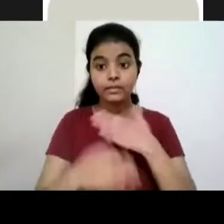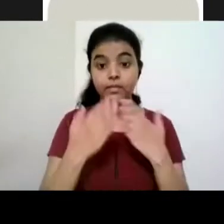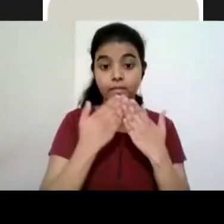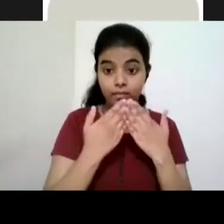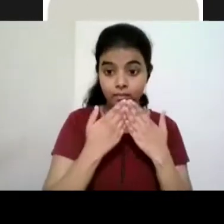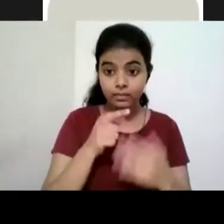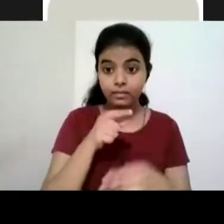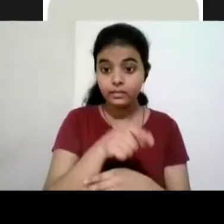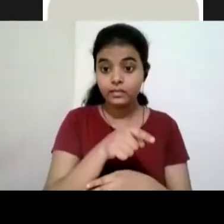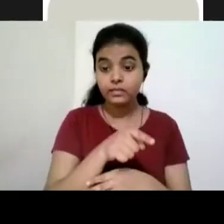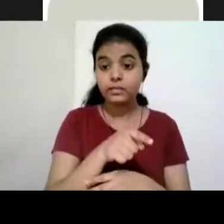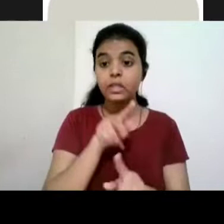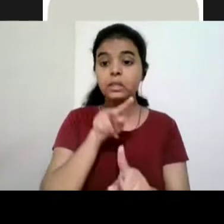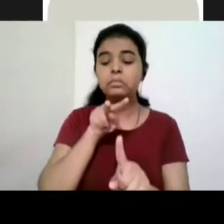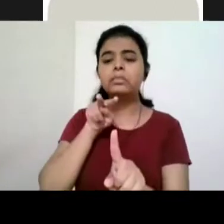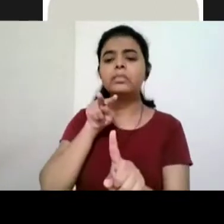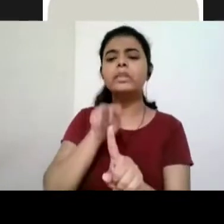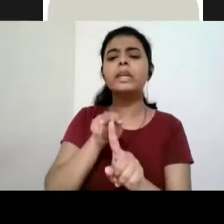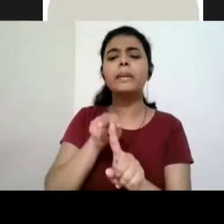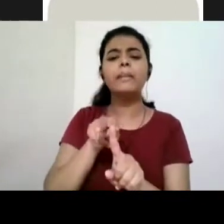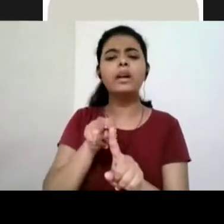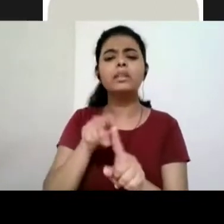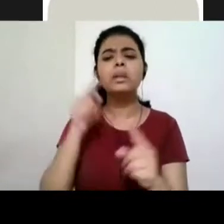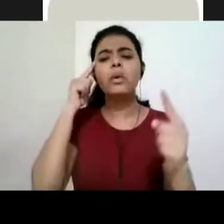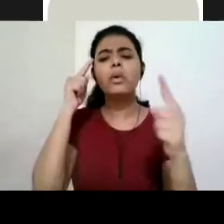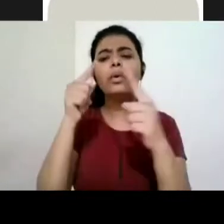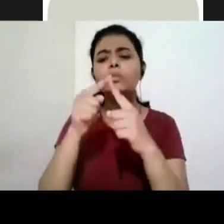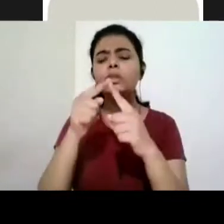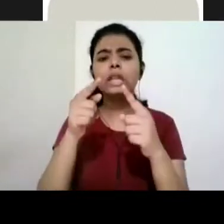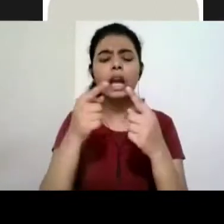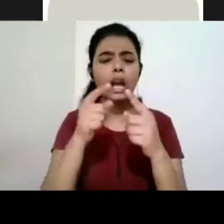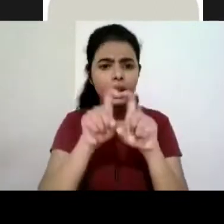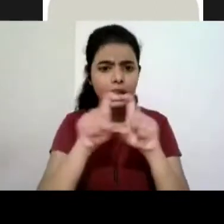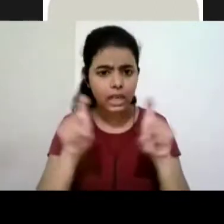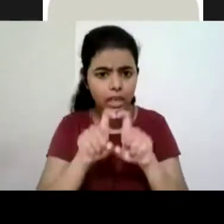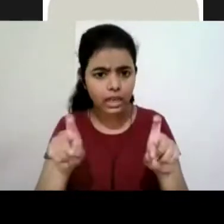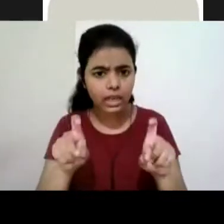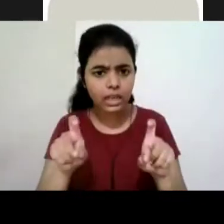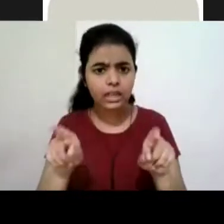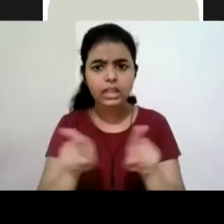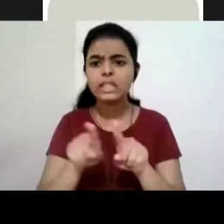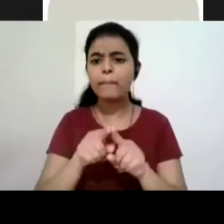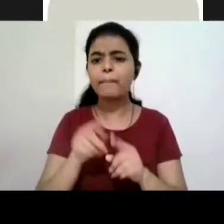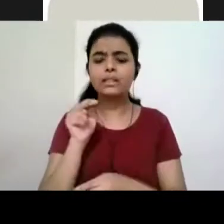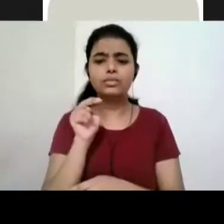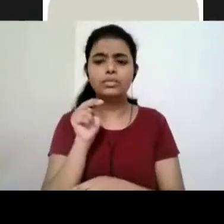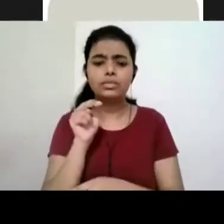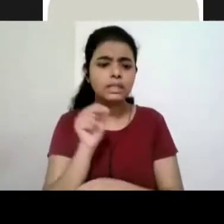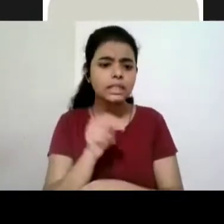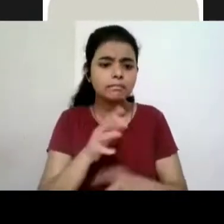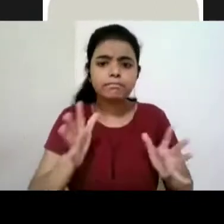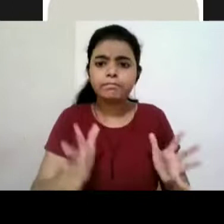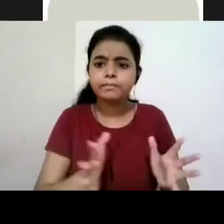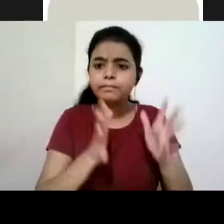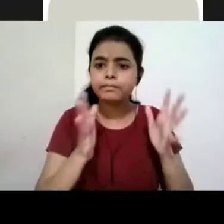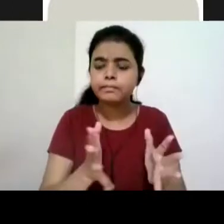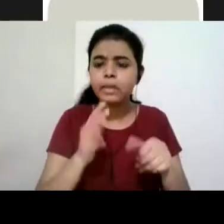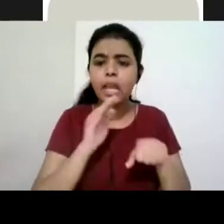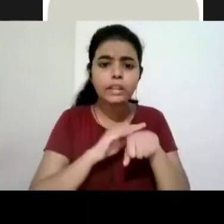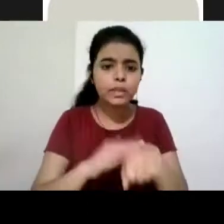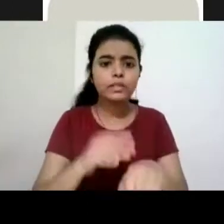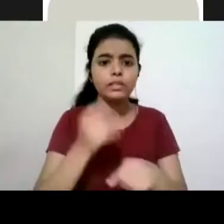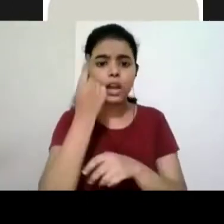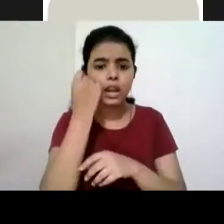looking at things would object to such objectification. This, it's, you know, like the need to promote